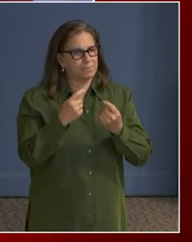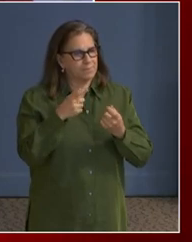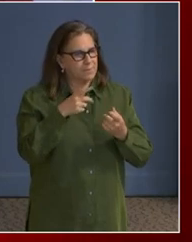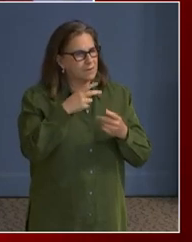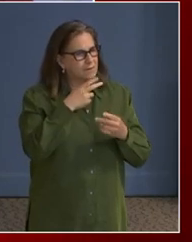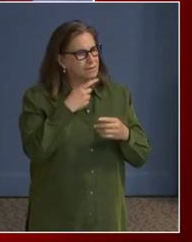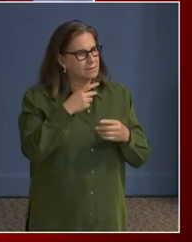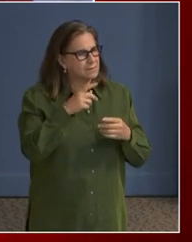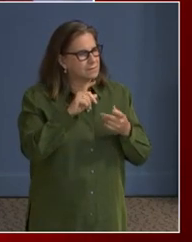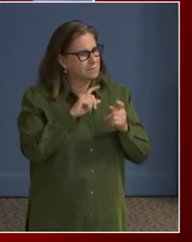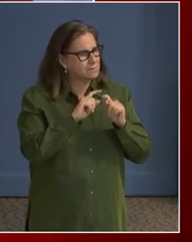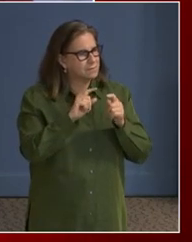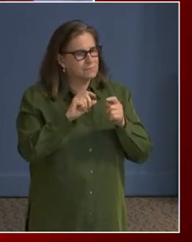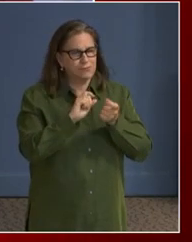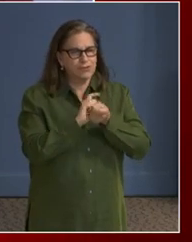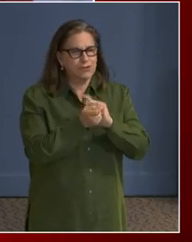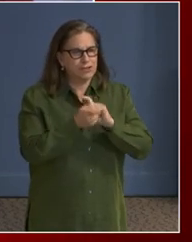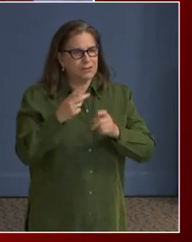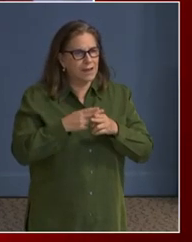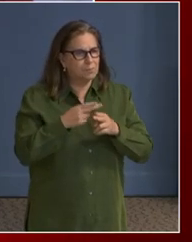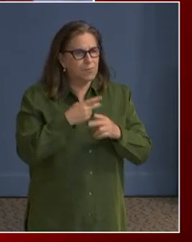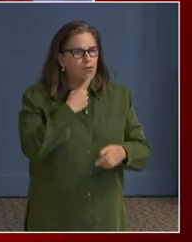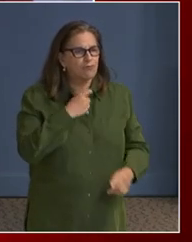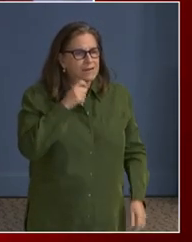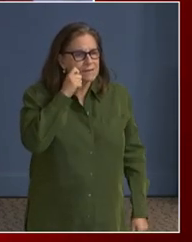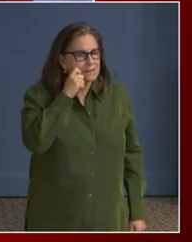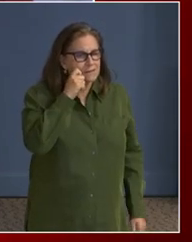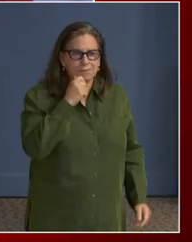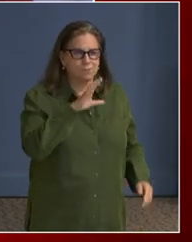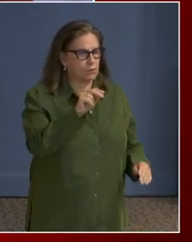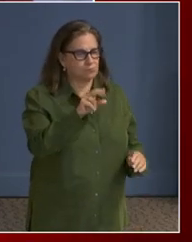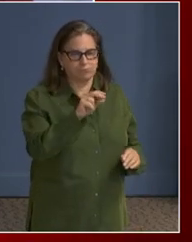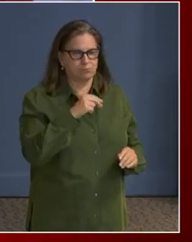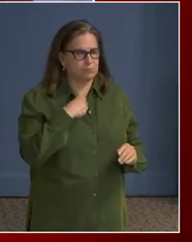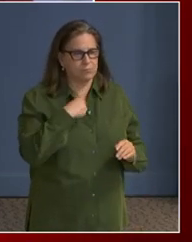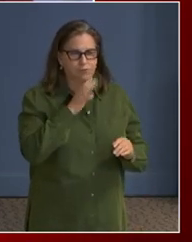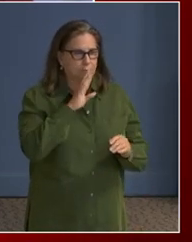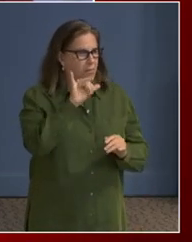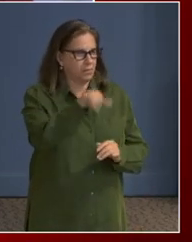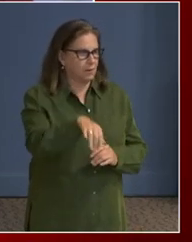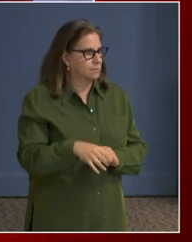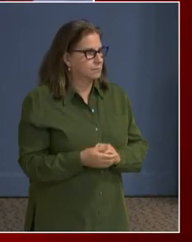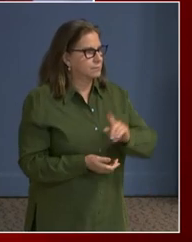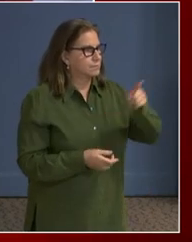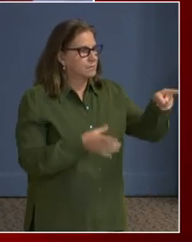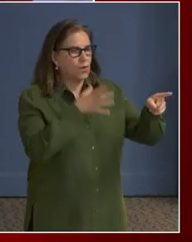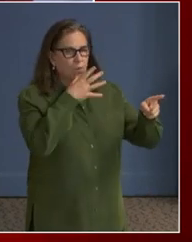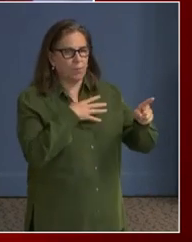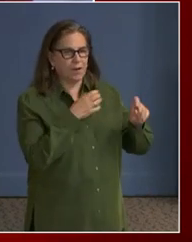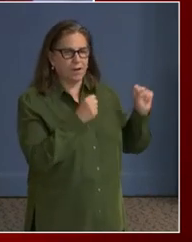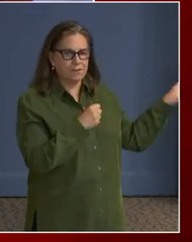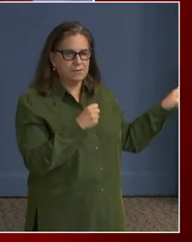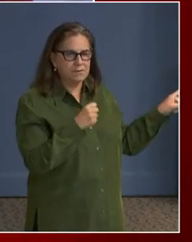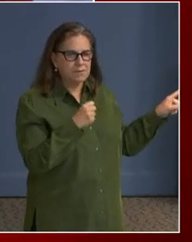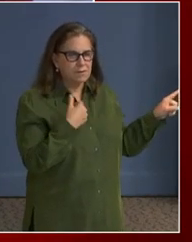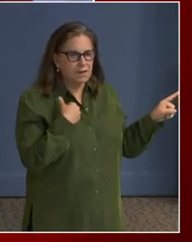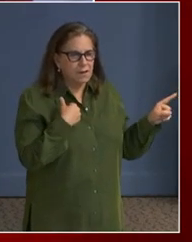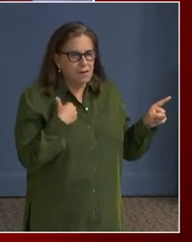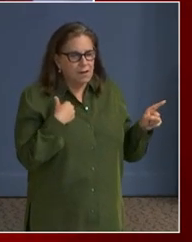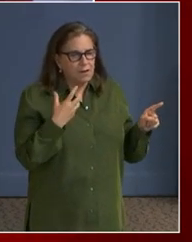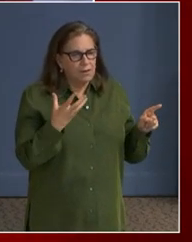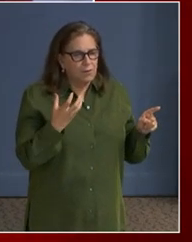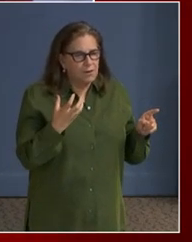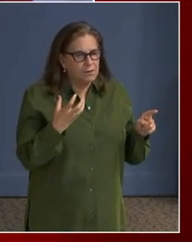were. Okay, yes. I'm happy to wait. Correct me if I'm wrong, it's my understanding that there's been guidance for how public schools can reopen,